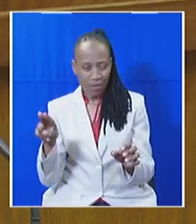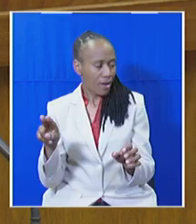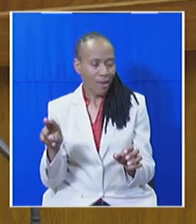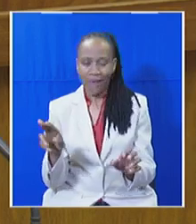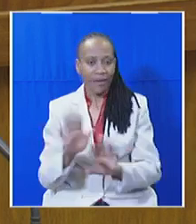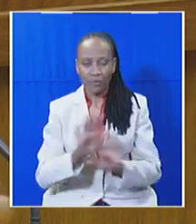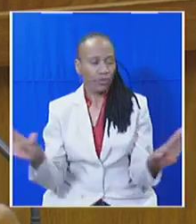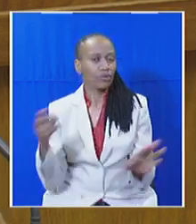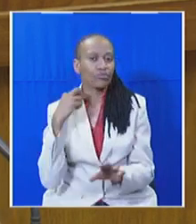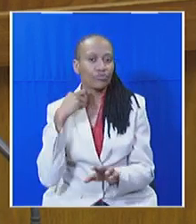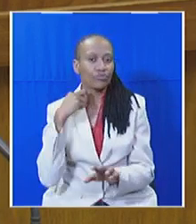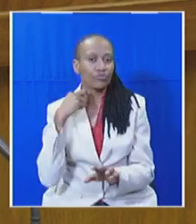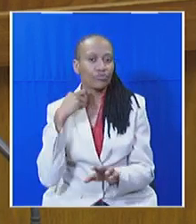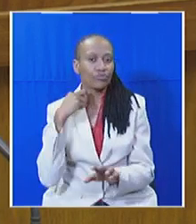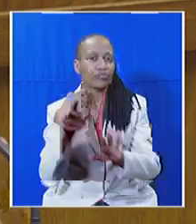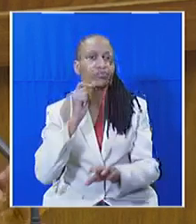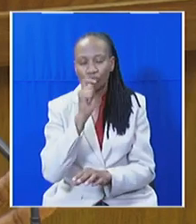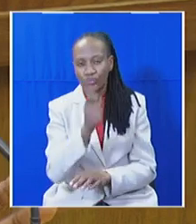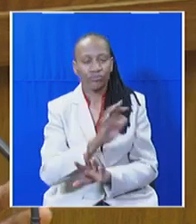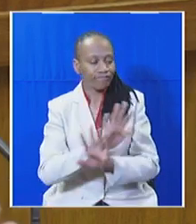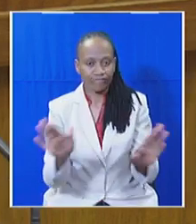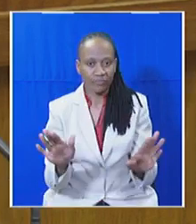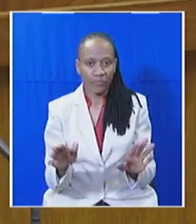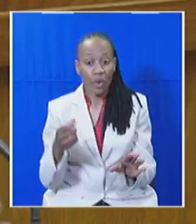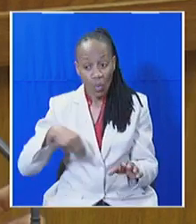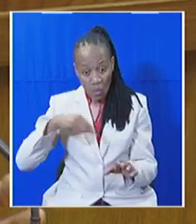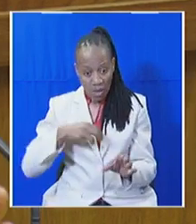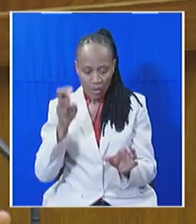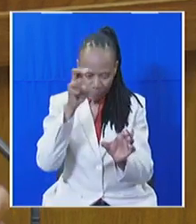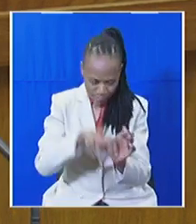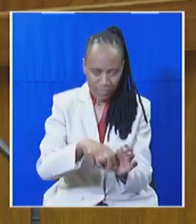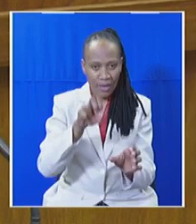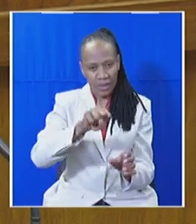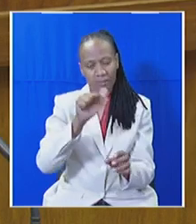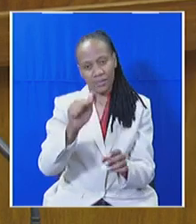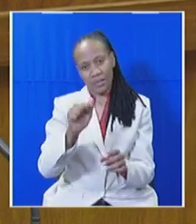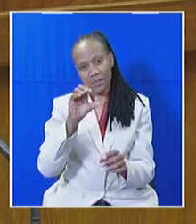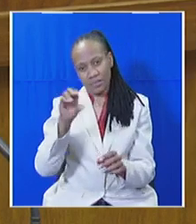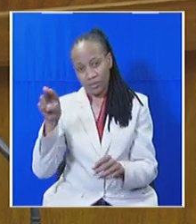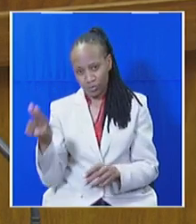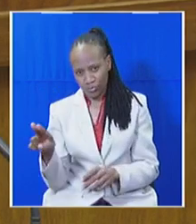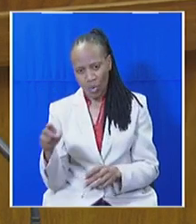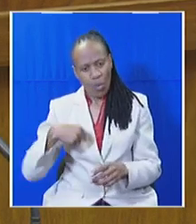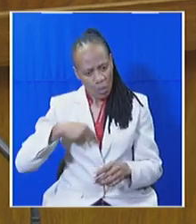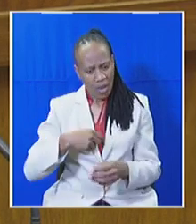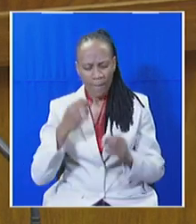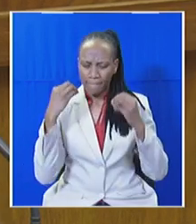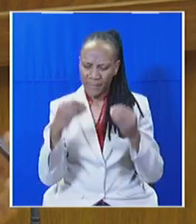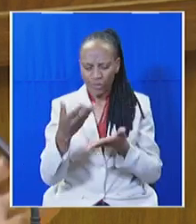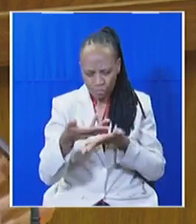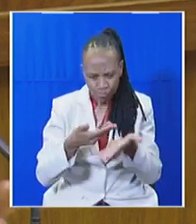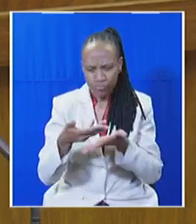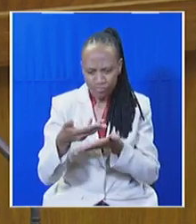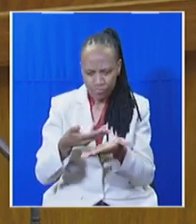rumor. We in SACCO, we are discussing the matters of SACCO